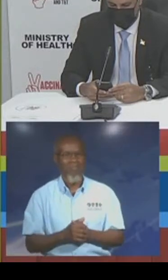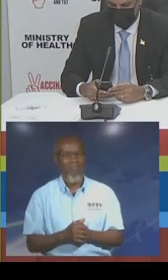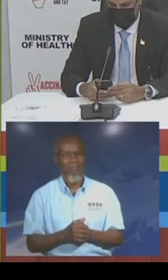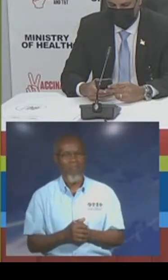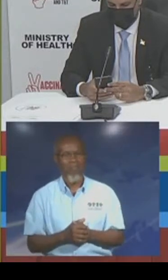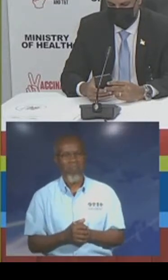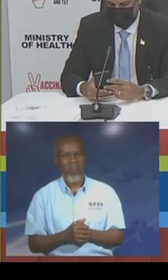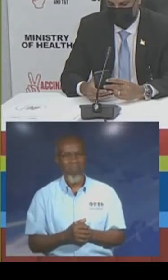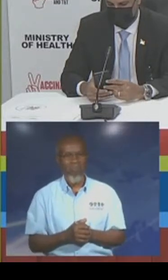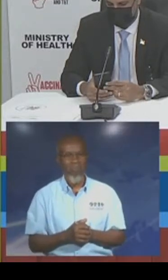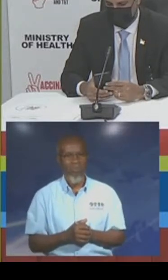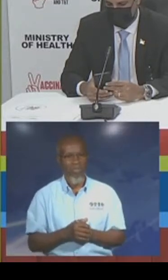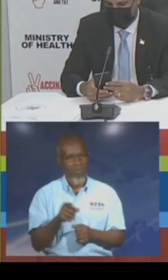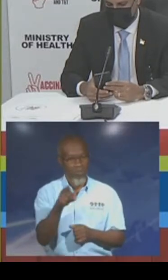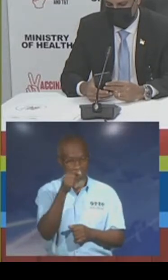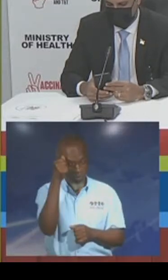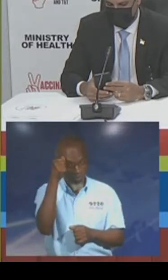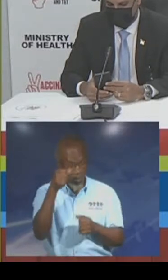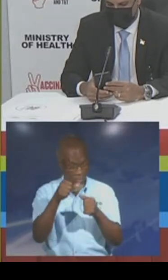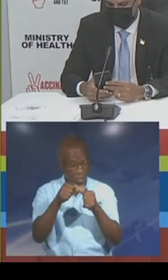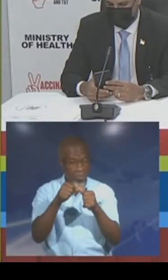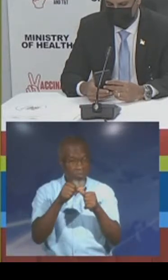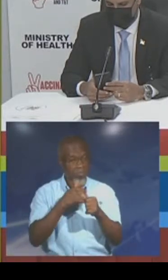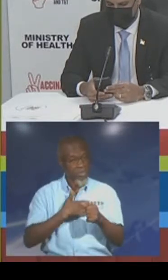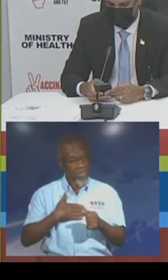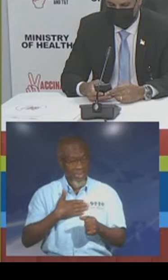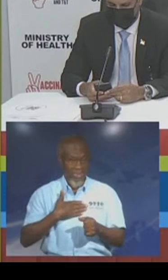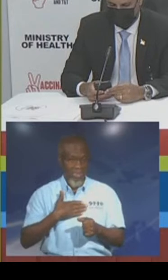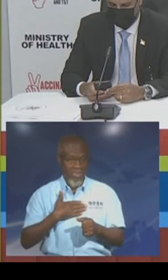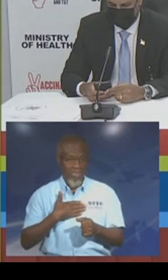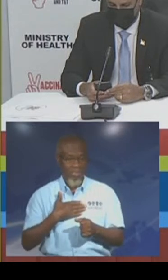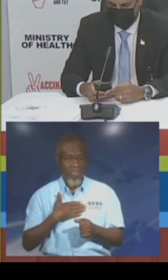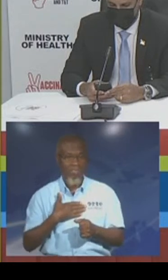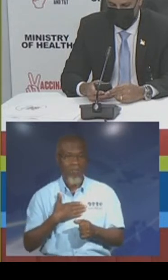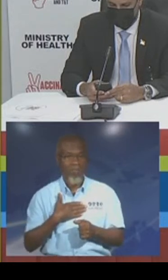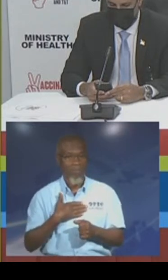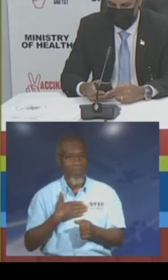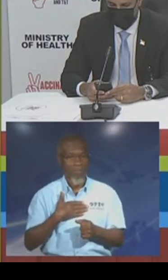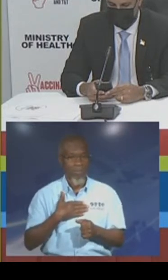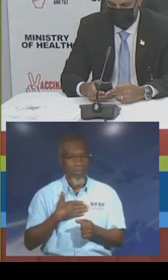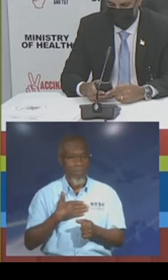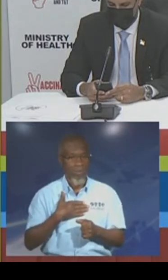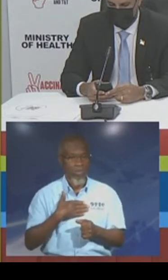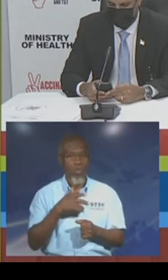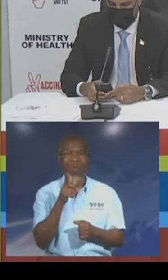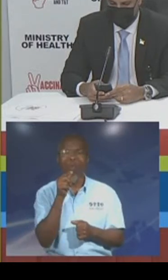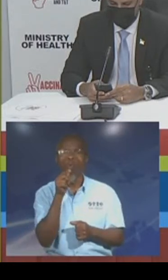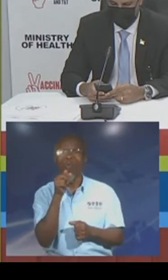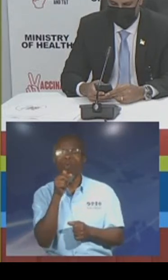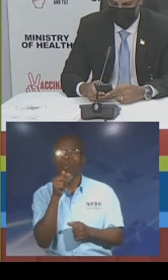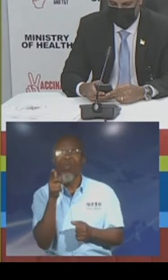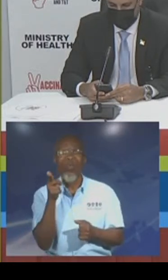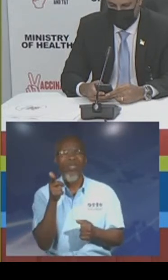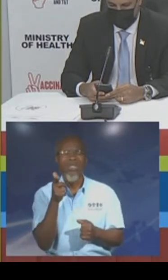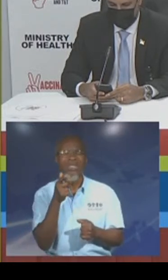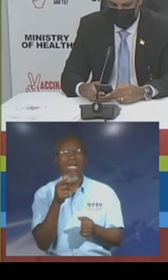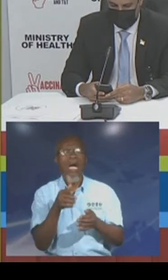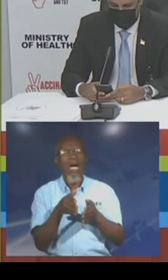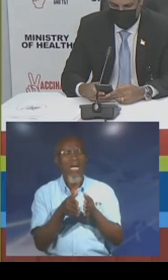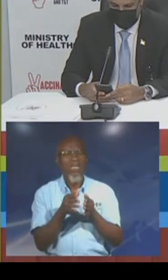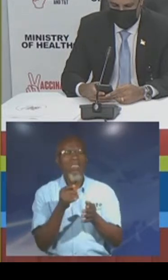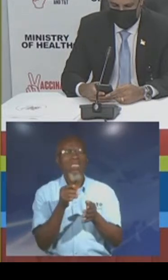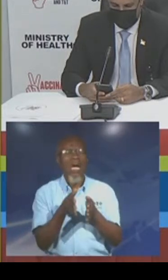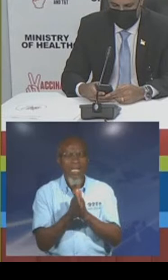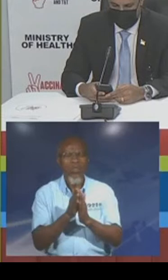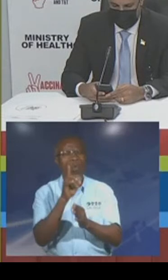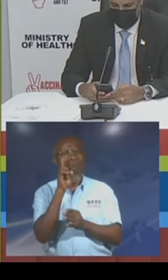segment. You're reminded that you representatives of each media house, you're asked to ask